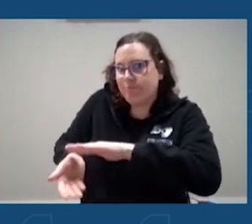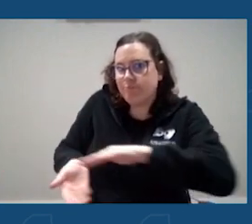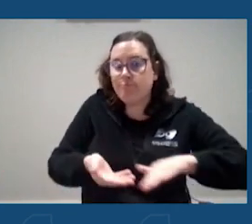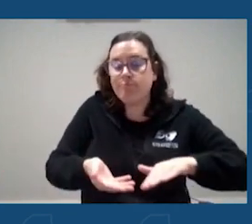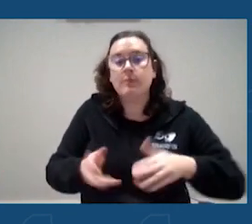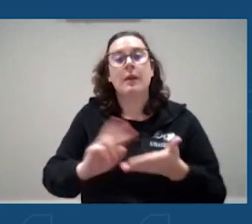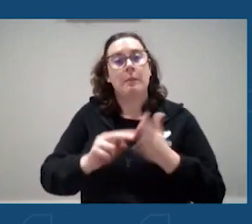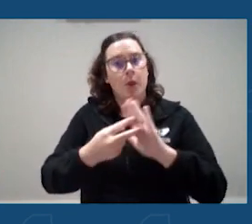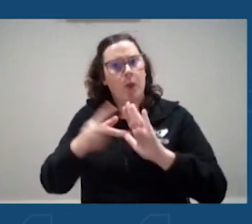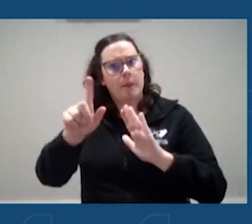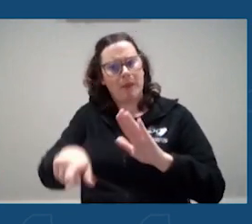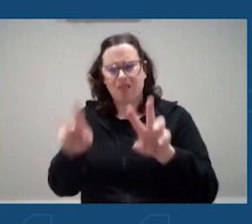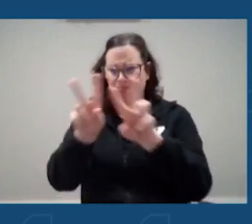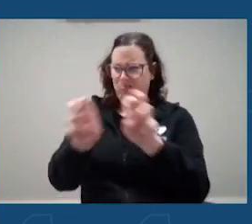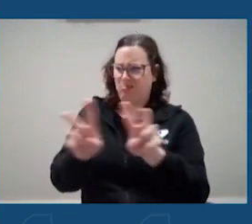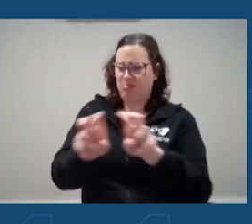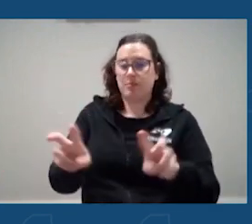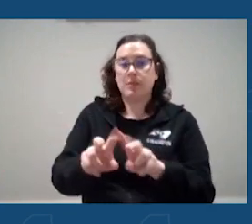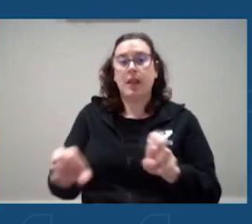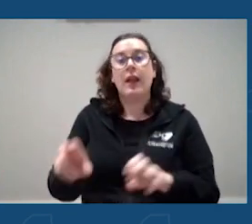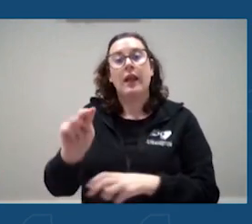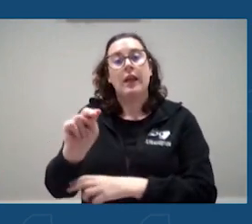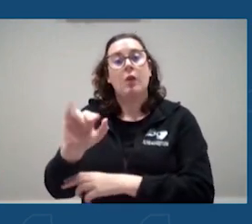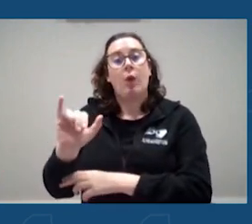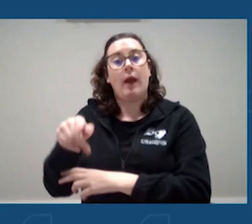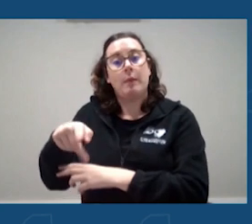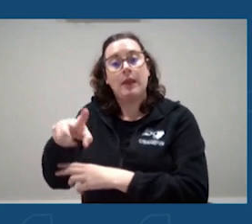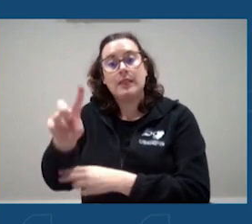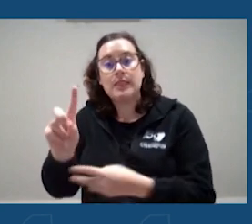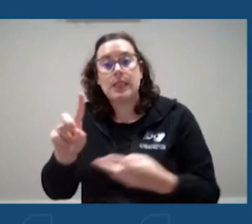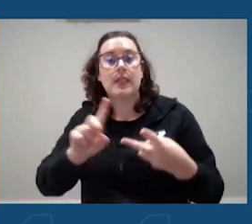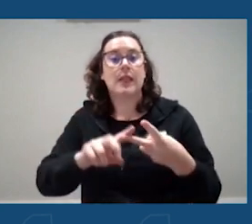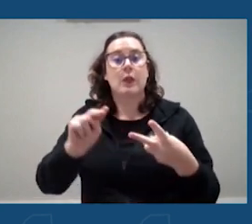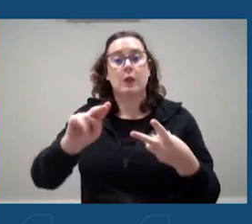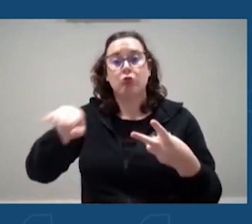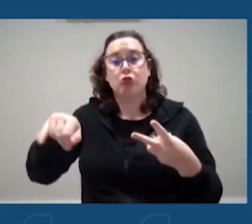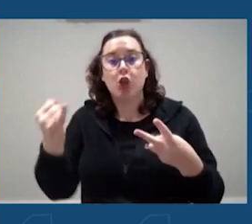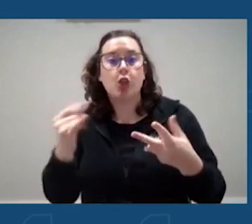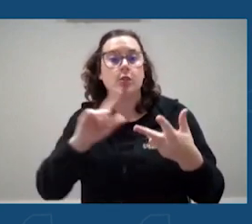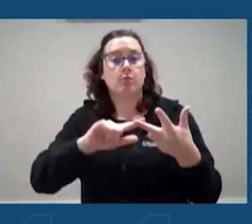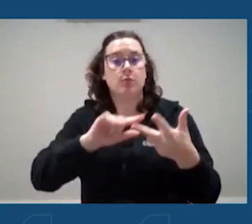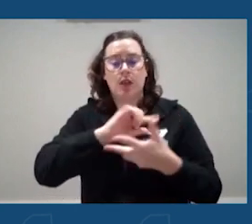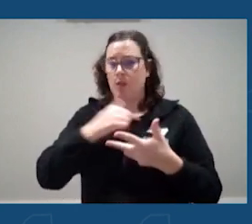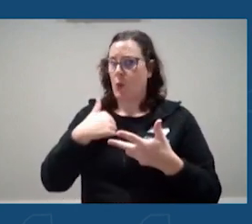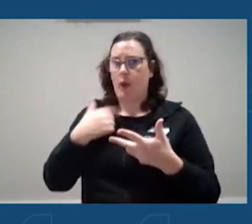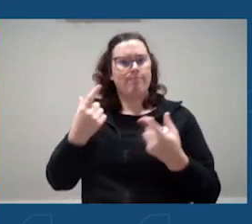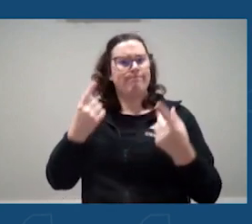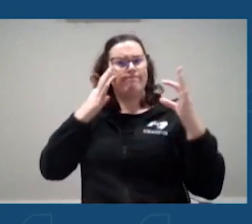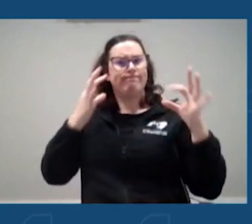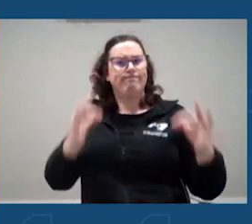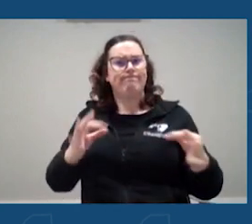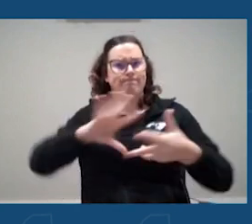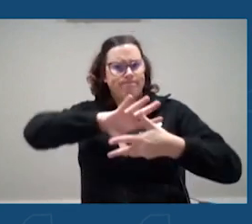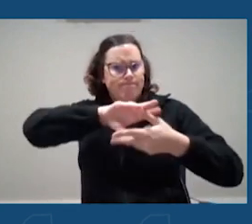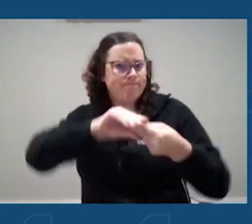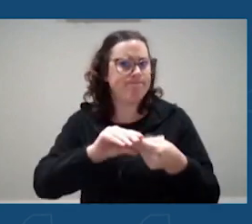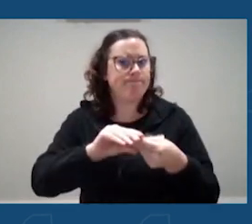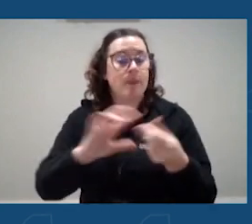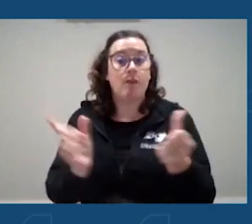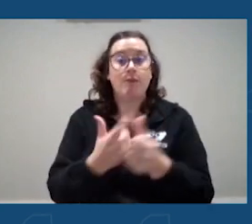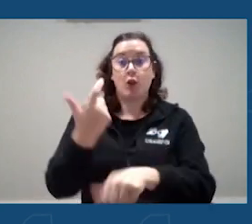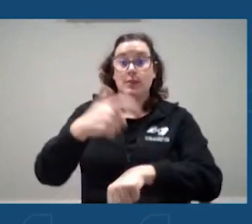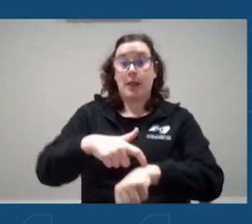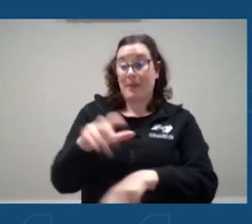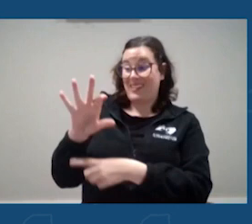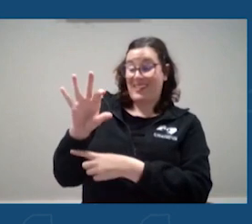NYPD does their thing and New York State does theirs and New Jersey does theirs. I brought them all together. I said for the first time ever, we're going to have 9